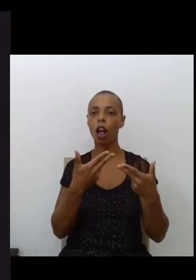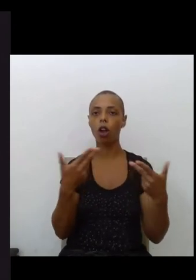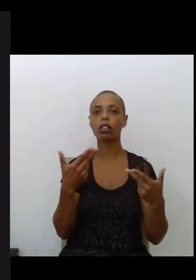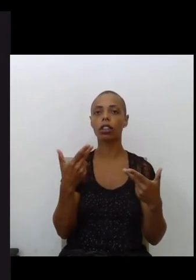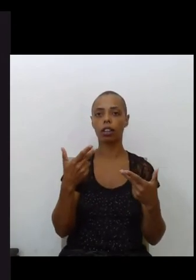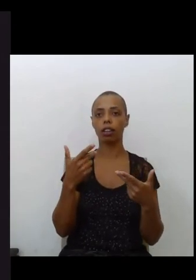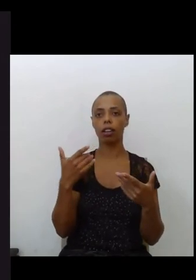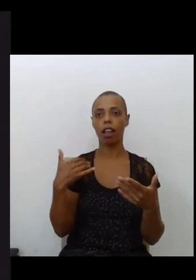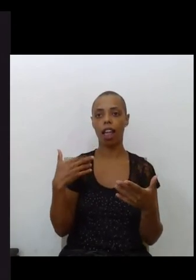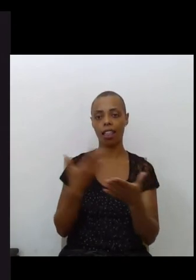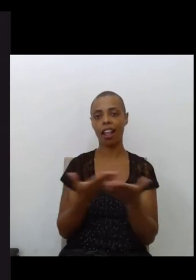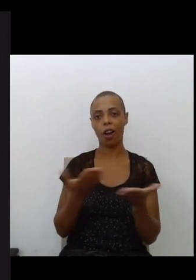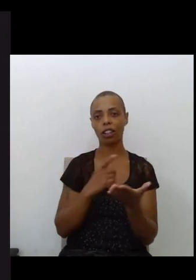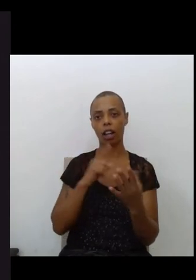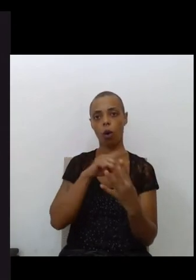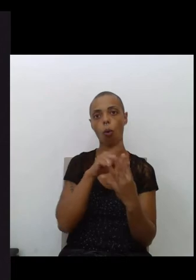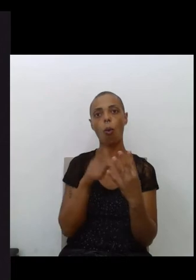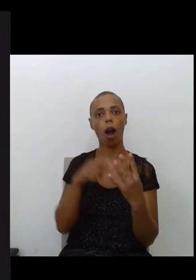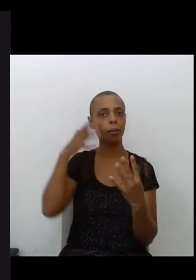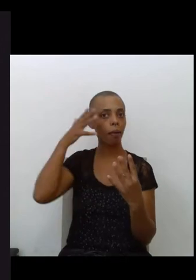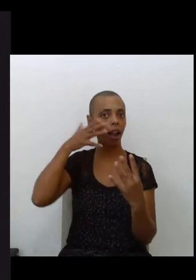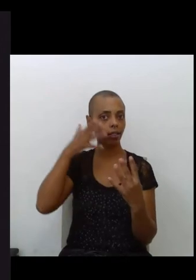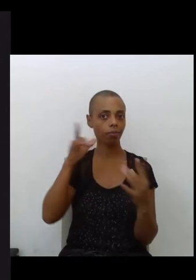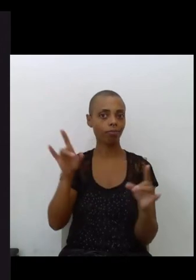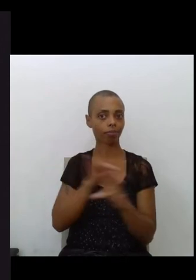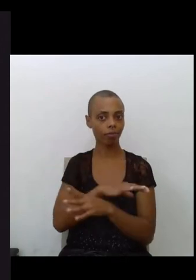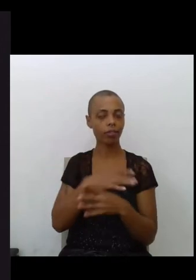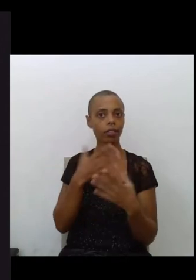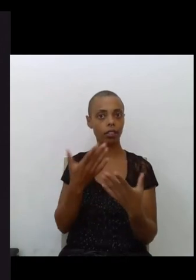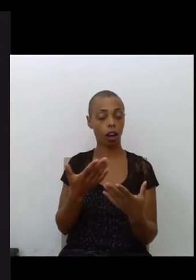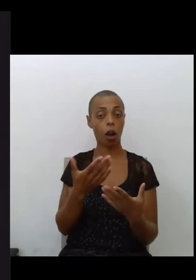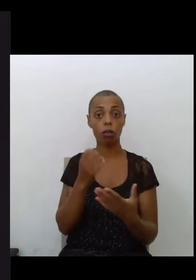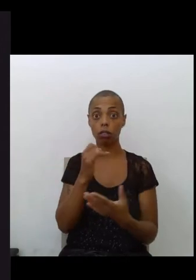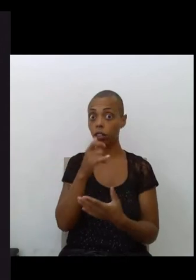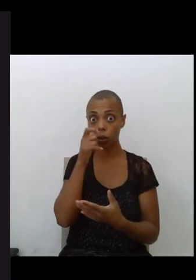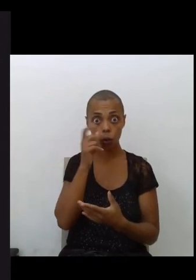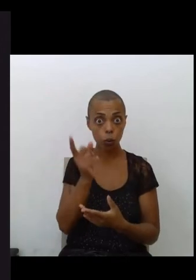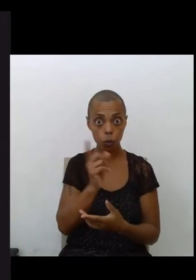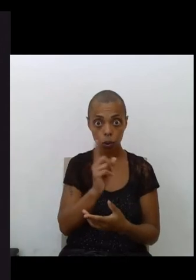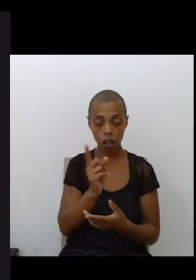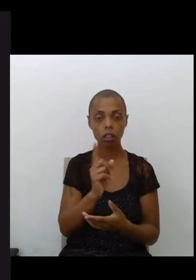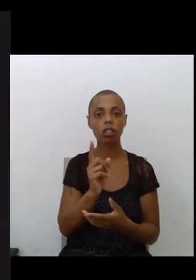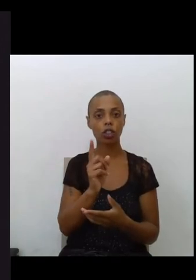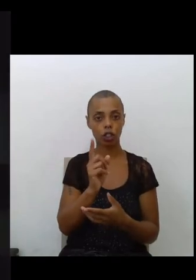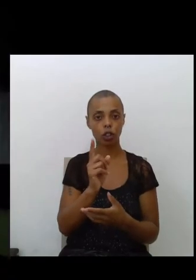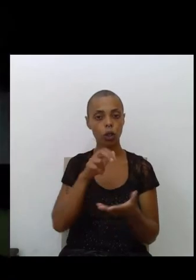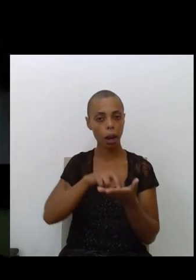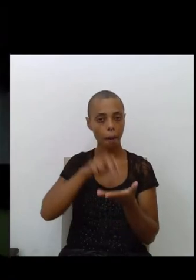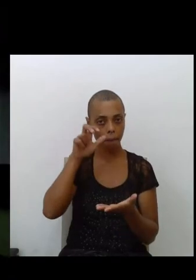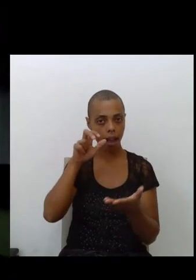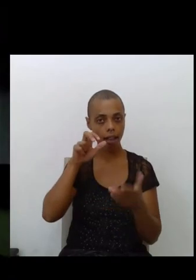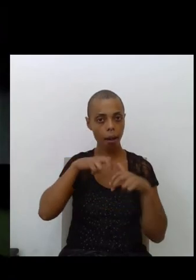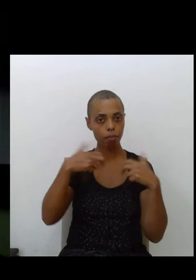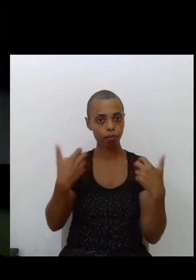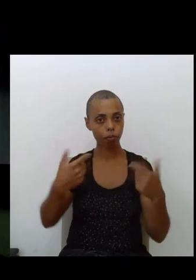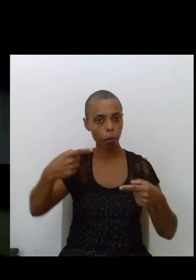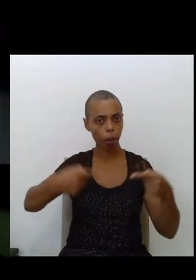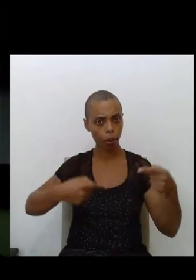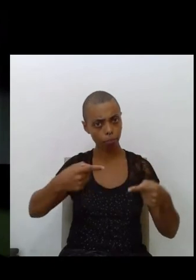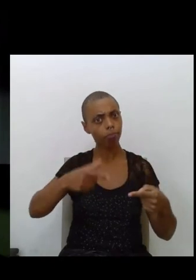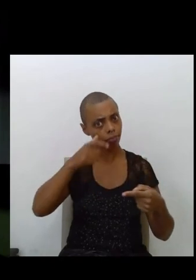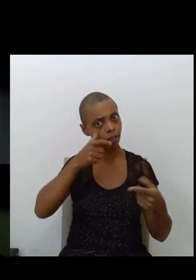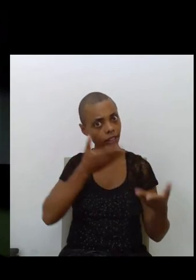topics that the four presenters talked about so if you were not able to attend the morning